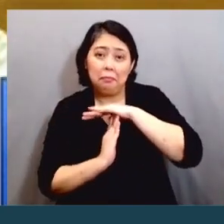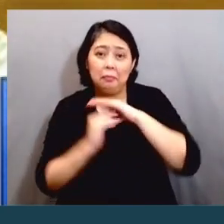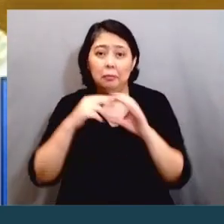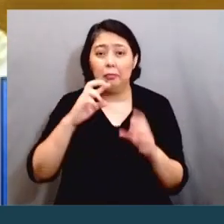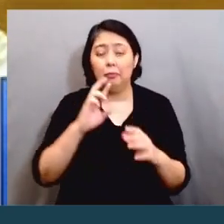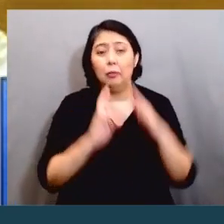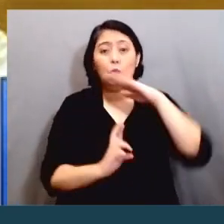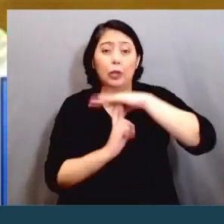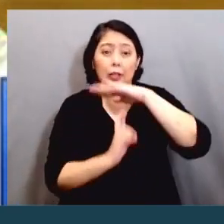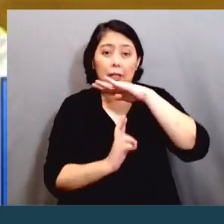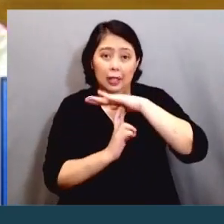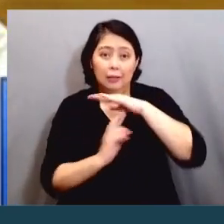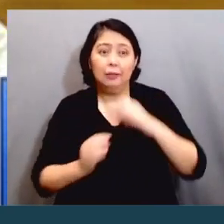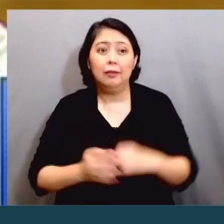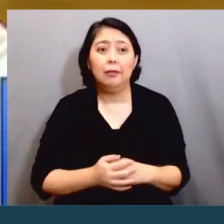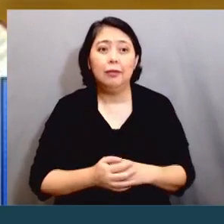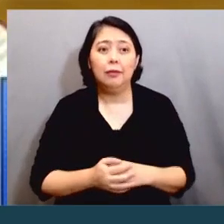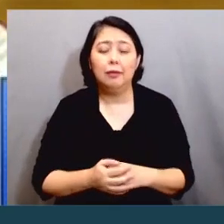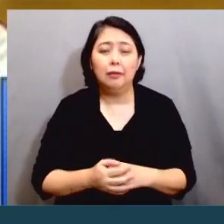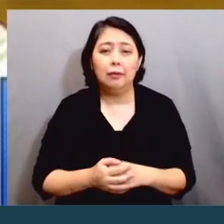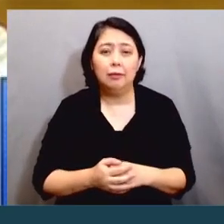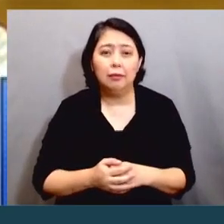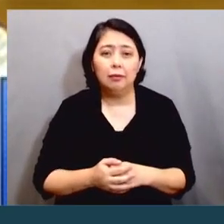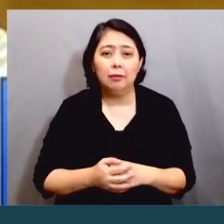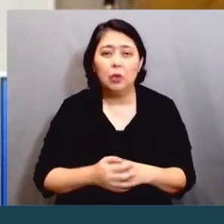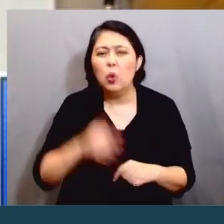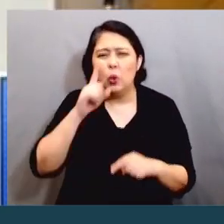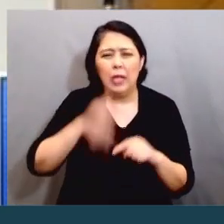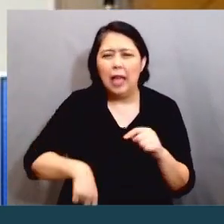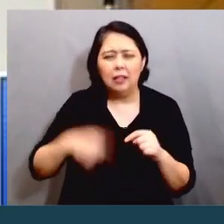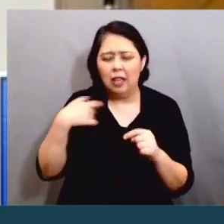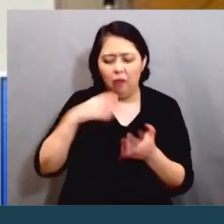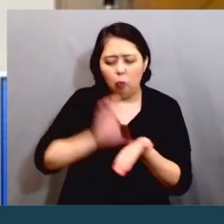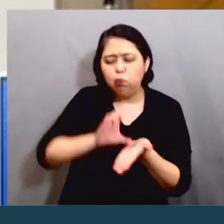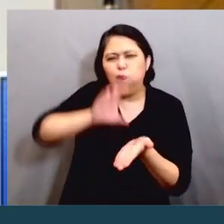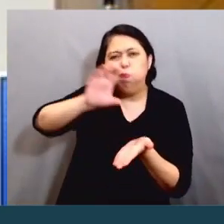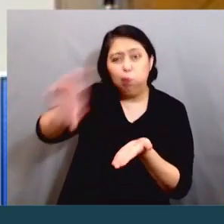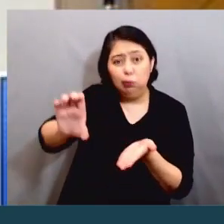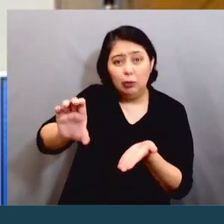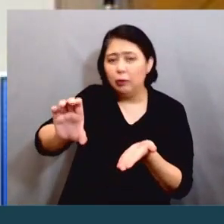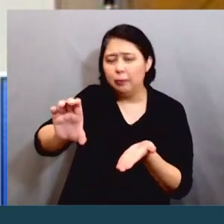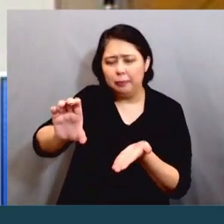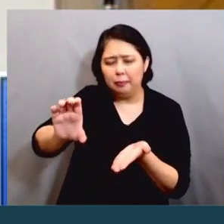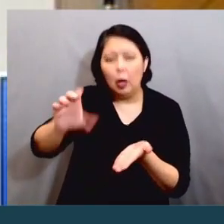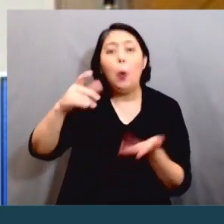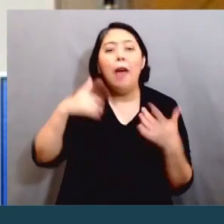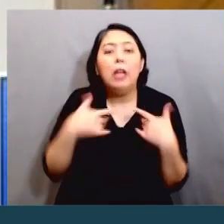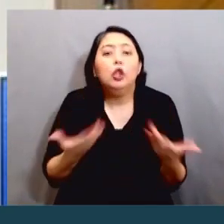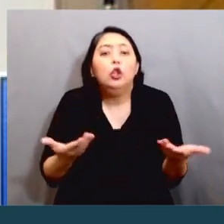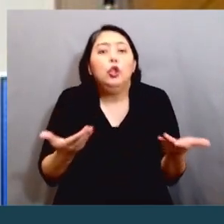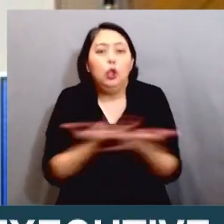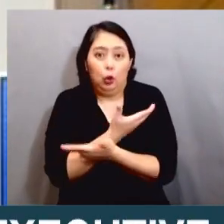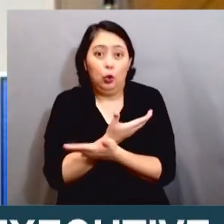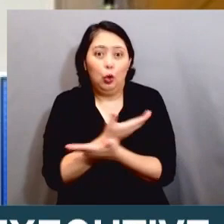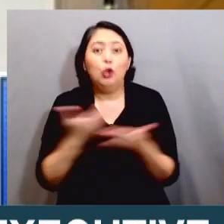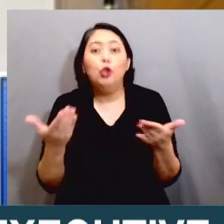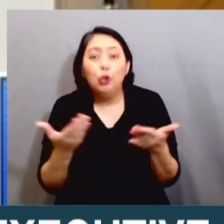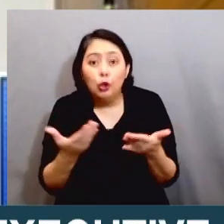They get a chunk of the big budget. And if we include the new entrants,